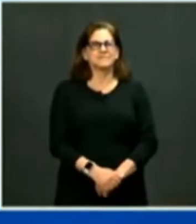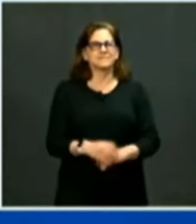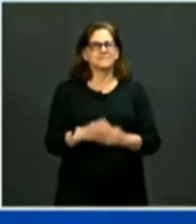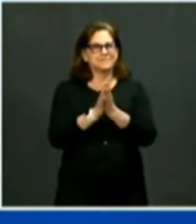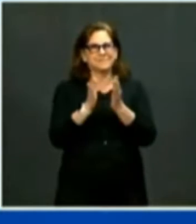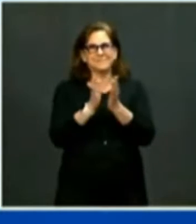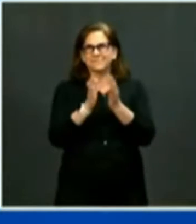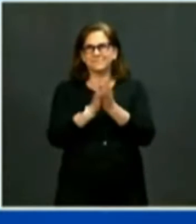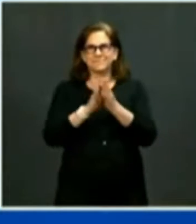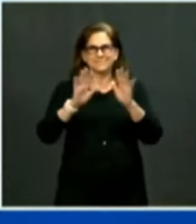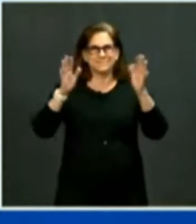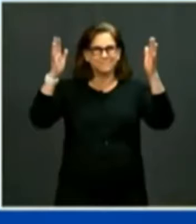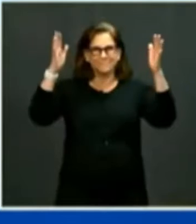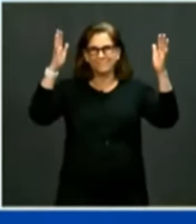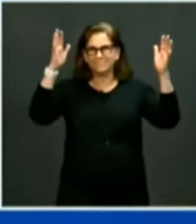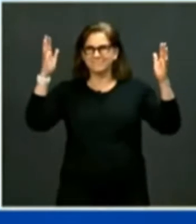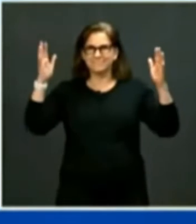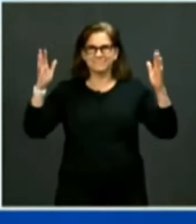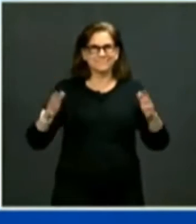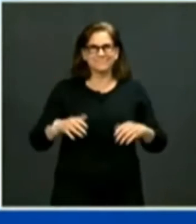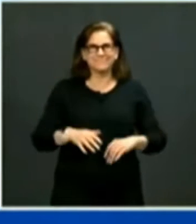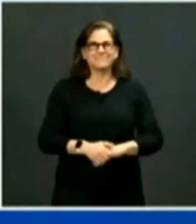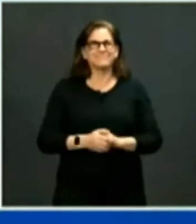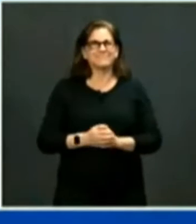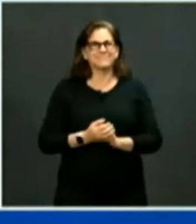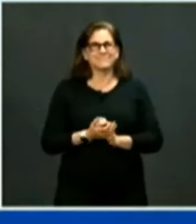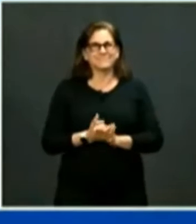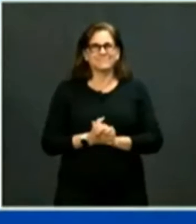Yes, wave at all the peoples.